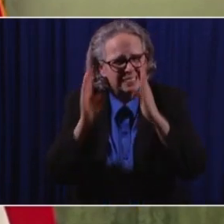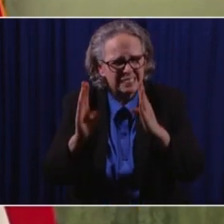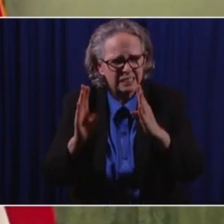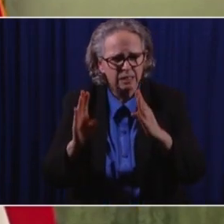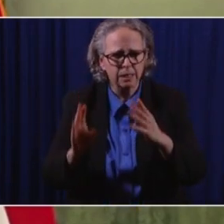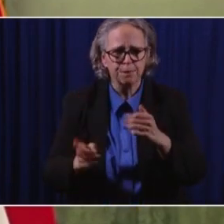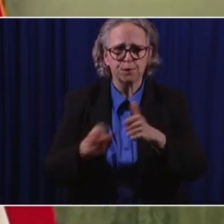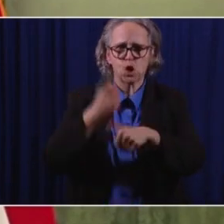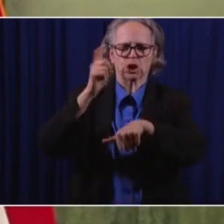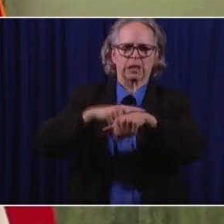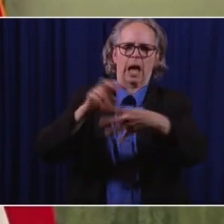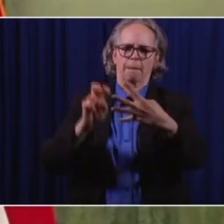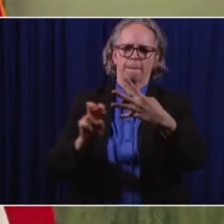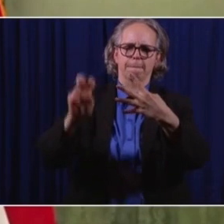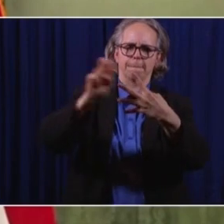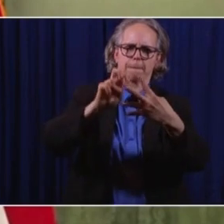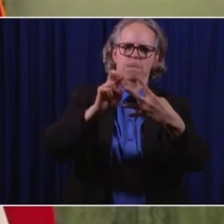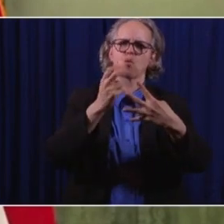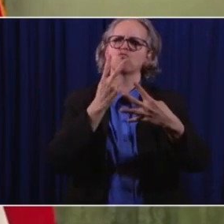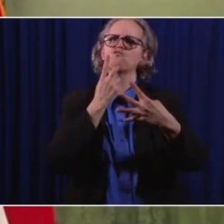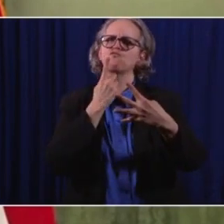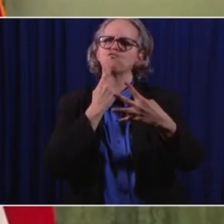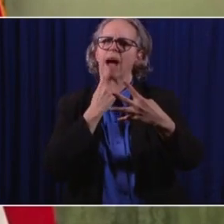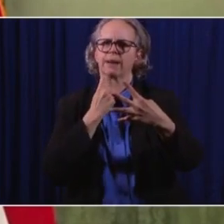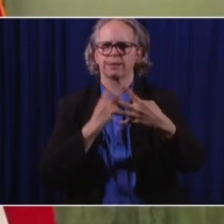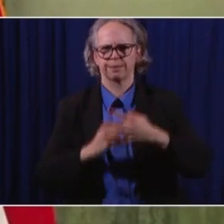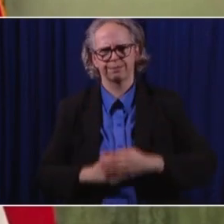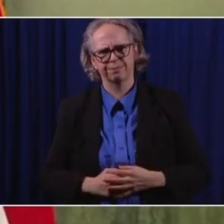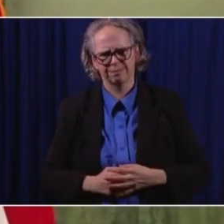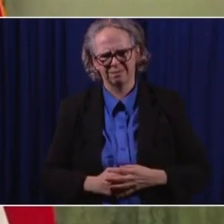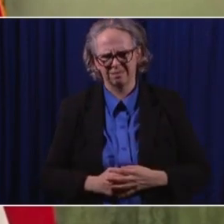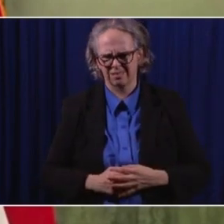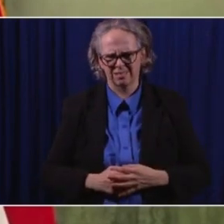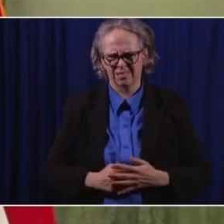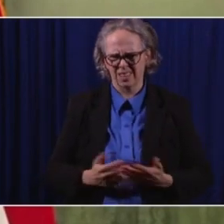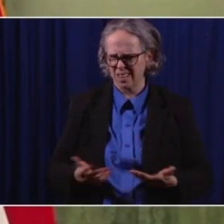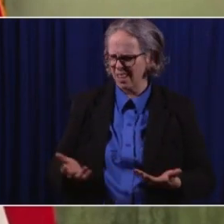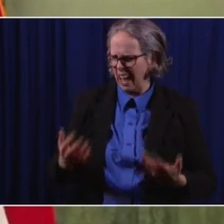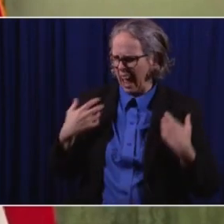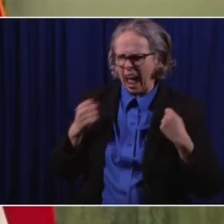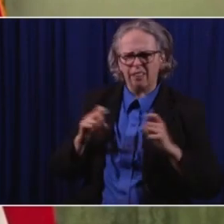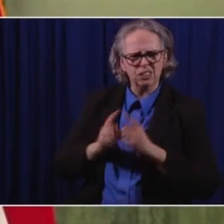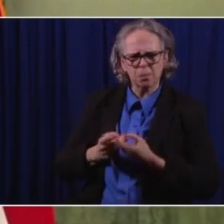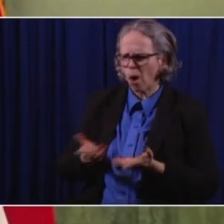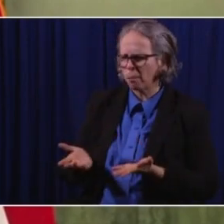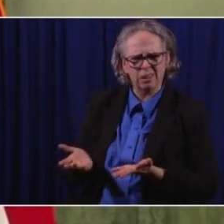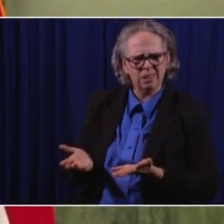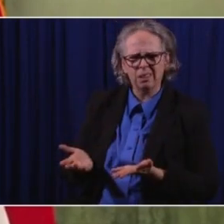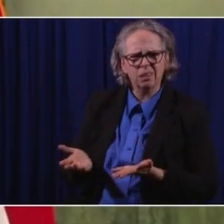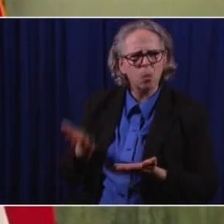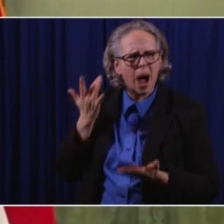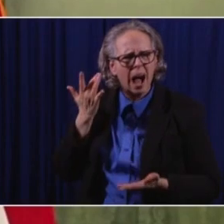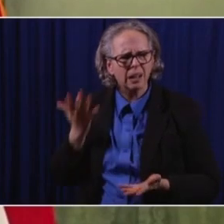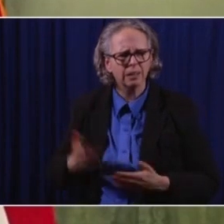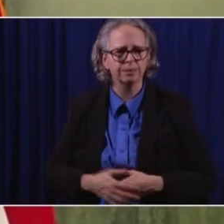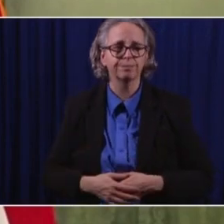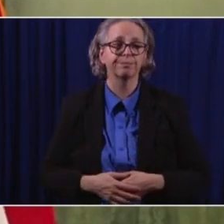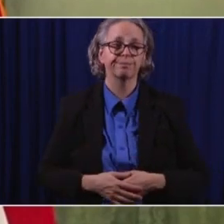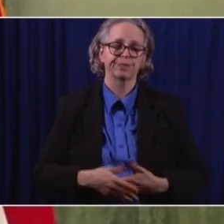They've just jumped up. Local health department officials told us yesterday that they have outbreaks in a small